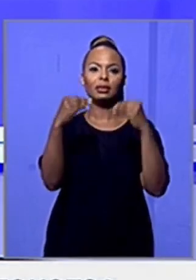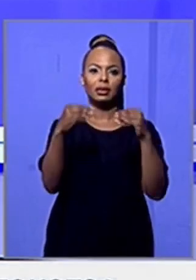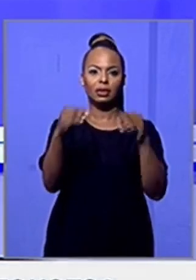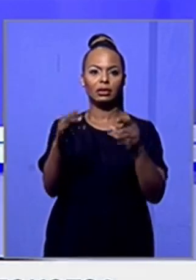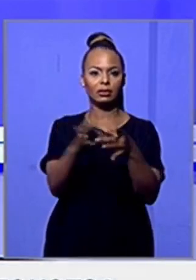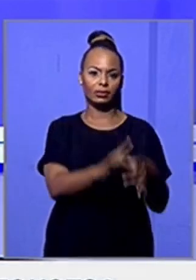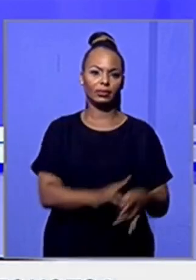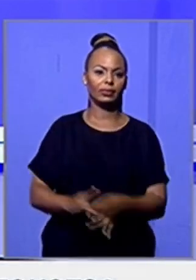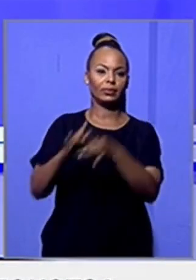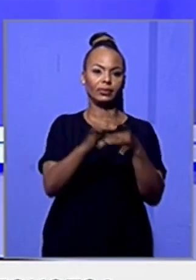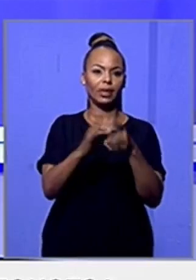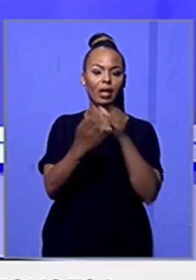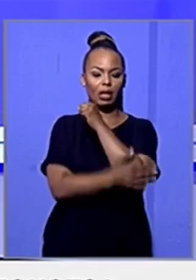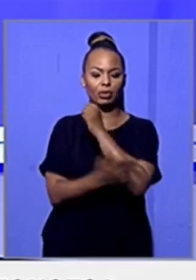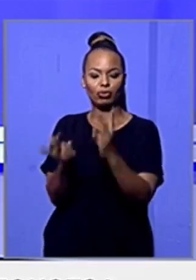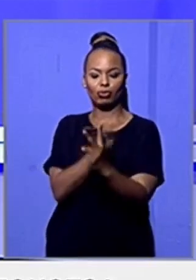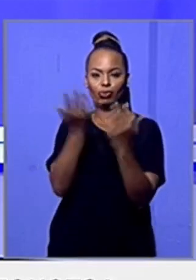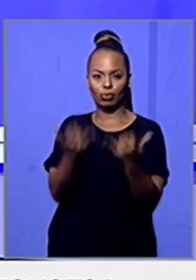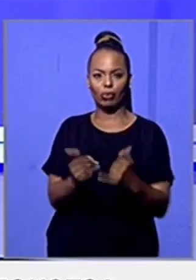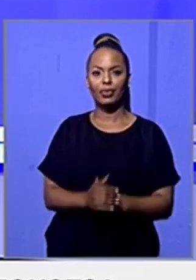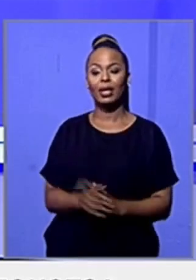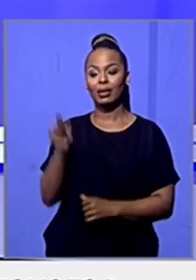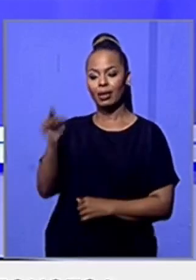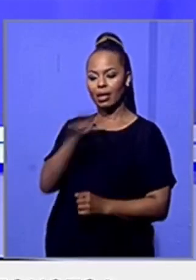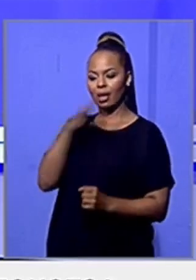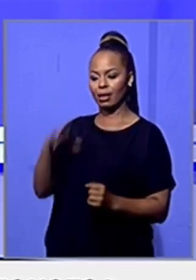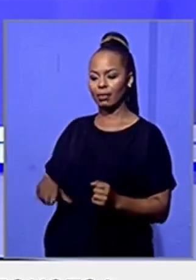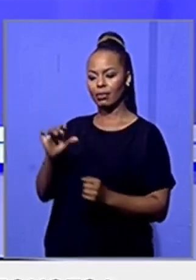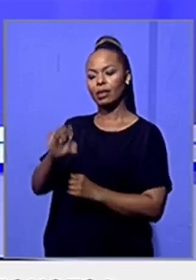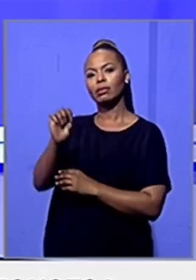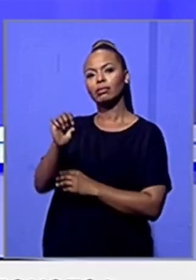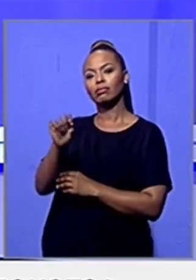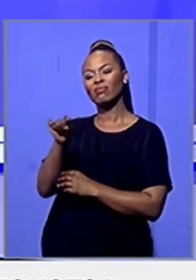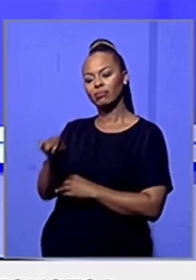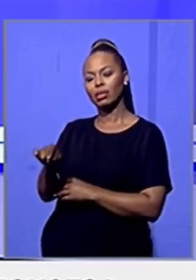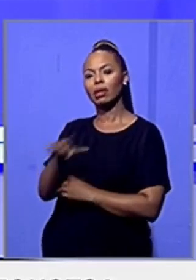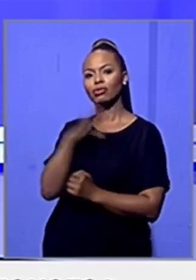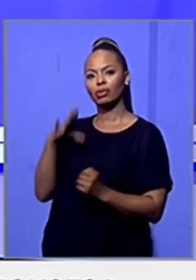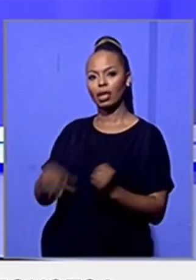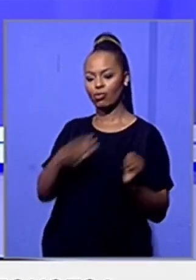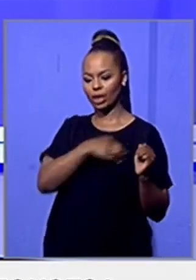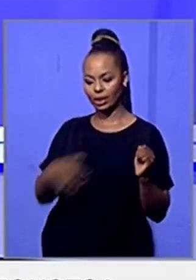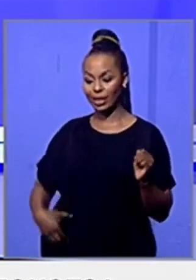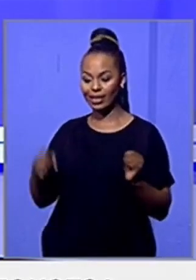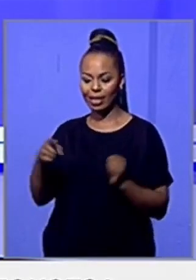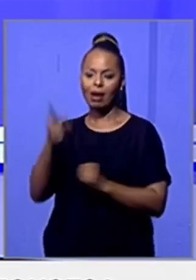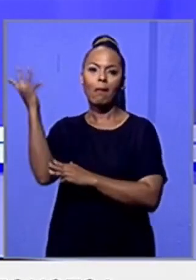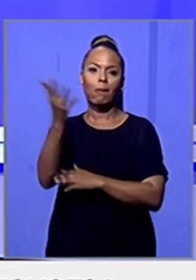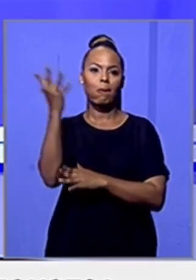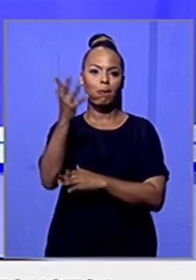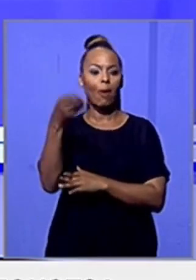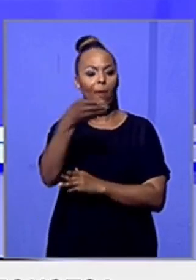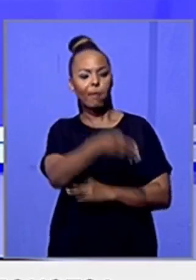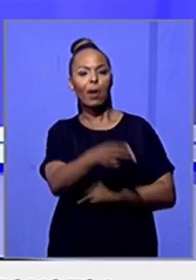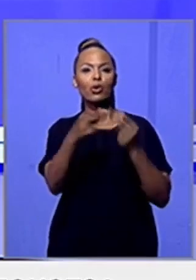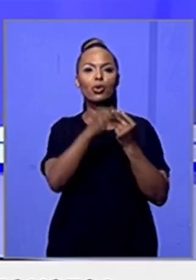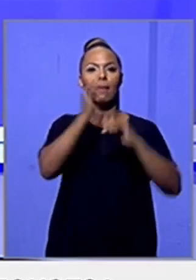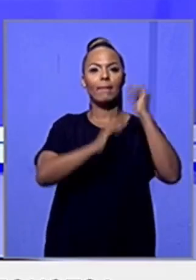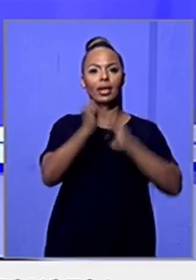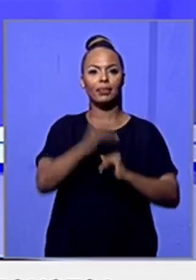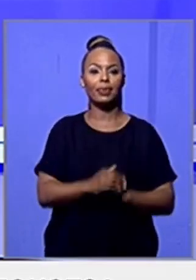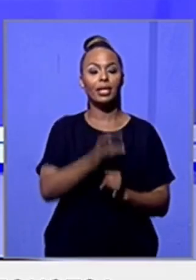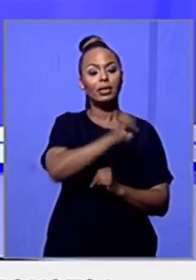ka bobedi. Seno se tlhagisitswe ke Xi mo puong ya gagwe kwa Union Buildings kwa Pretoria. Ga jaana kgwebo magareng ga